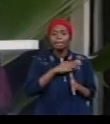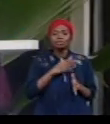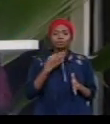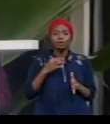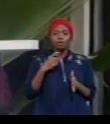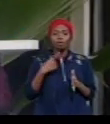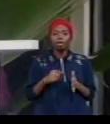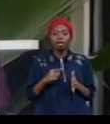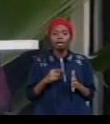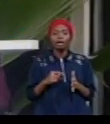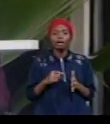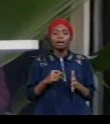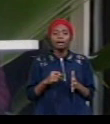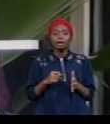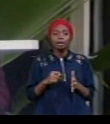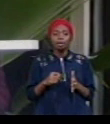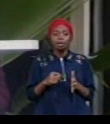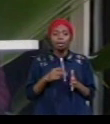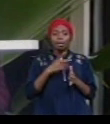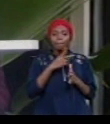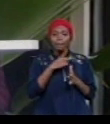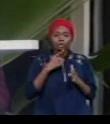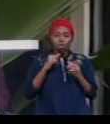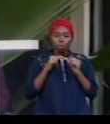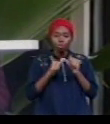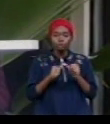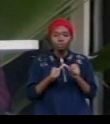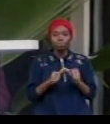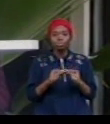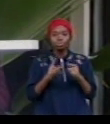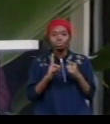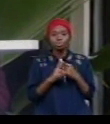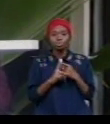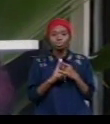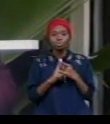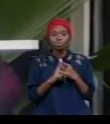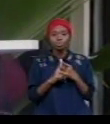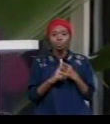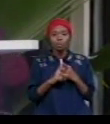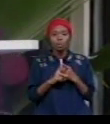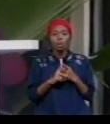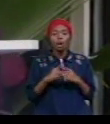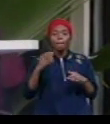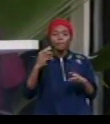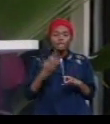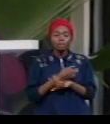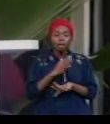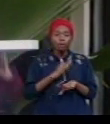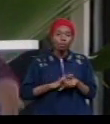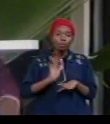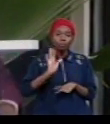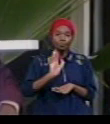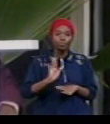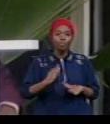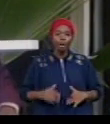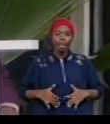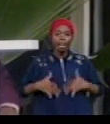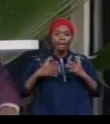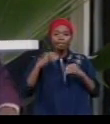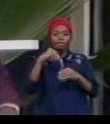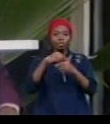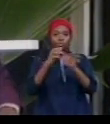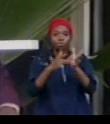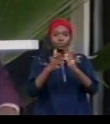of GCK continue to multiply upon your life in Jesus'